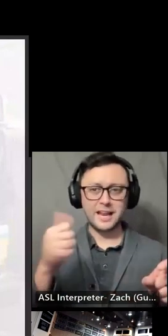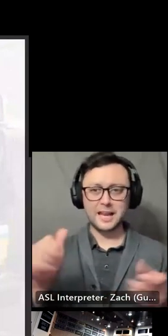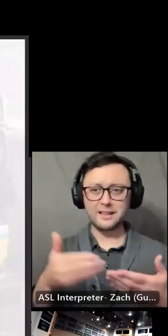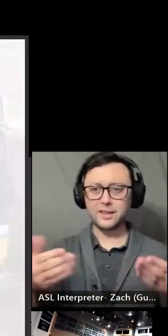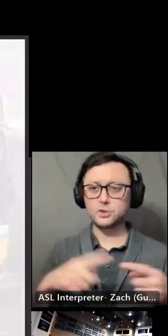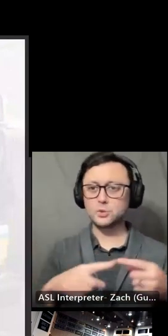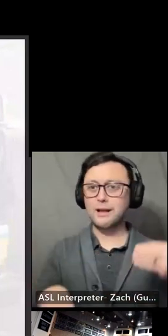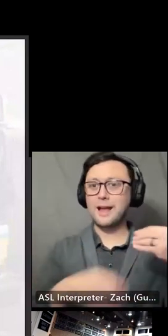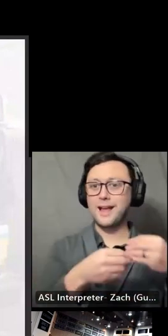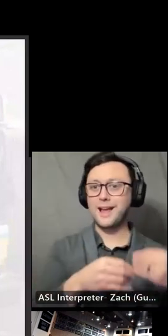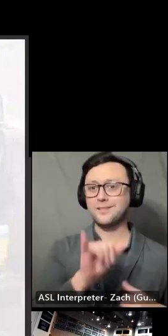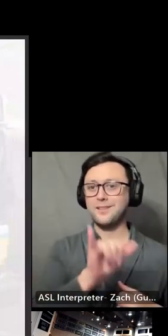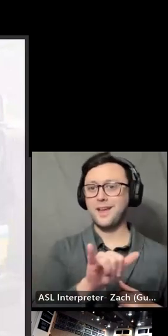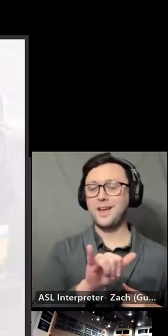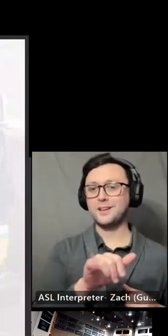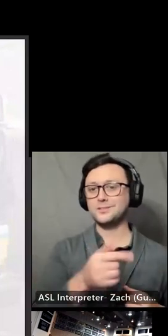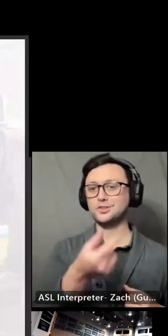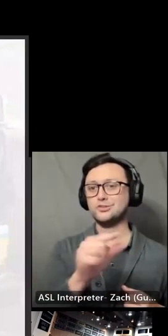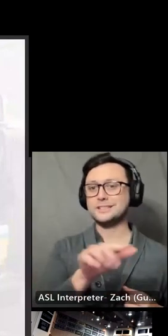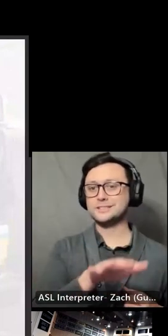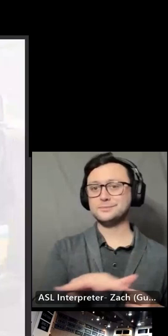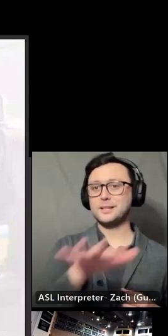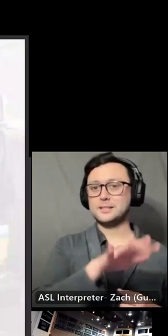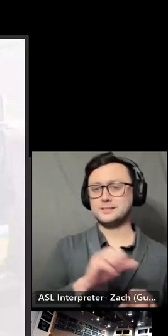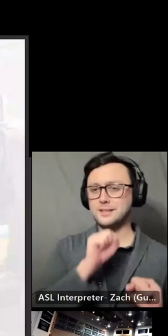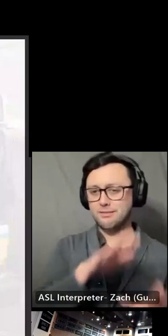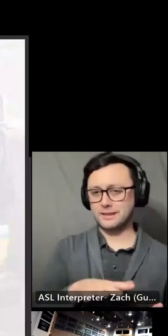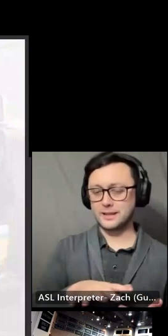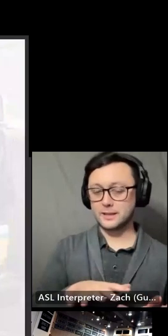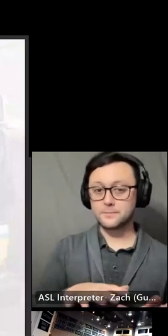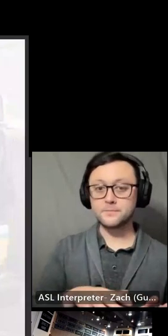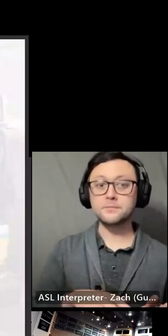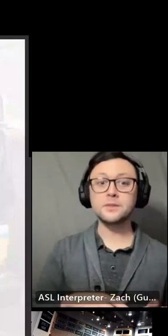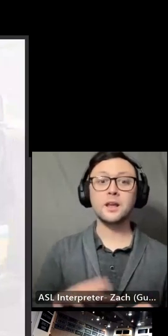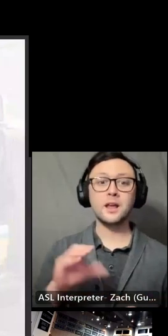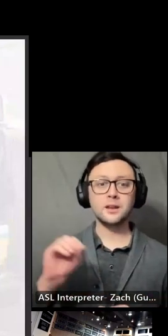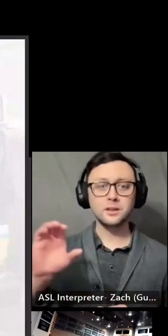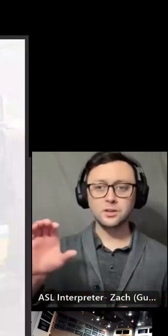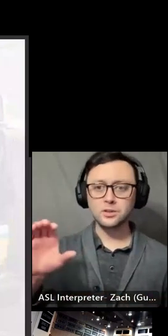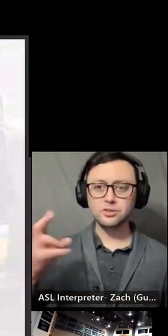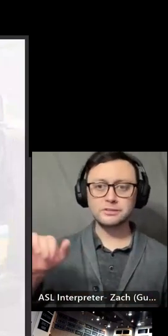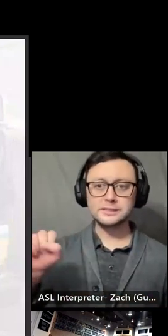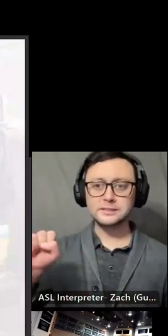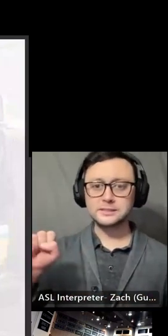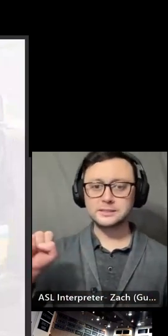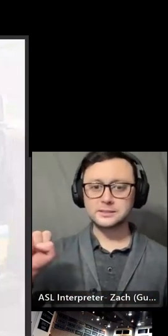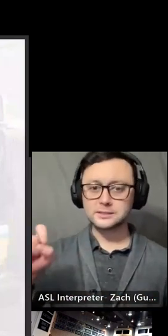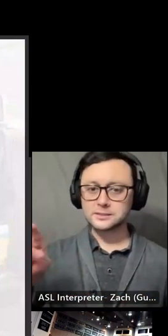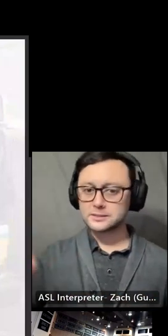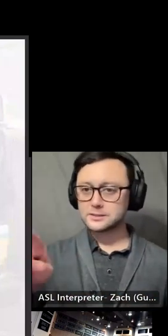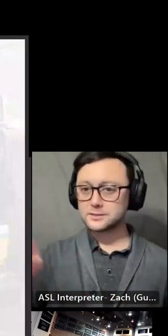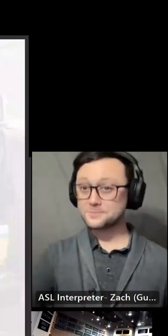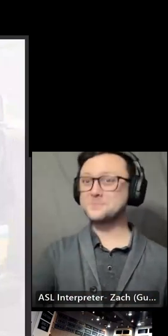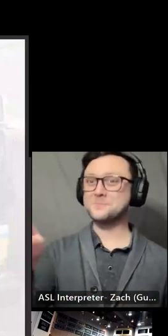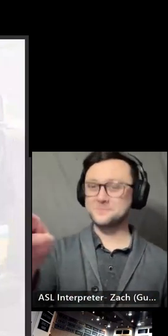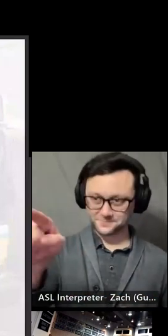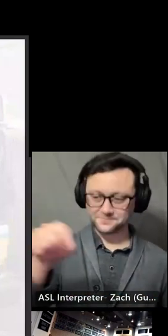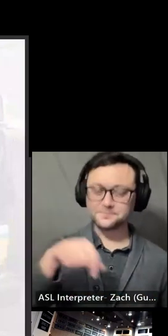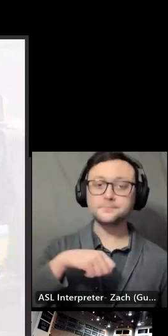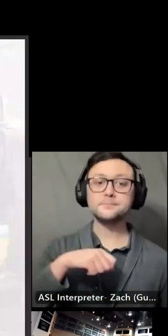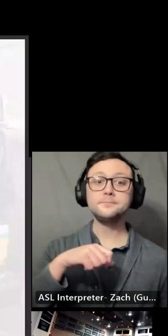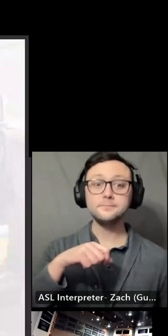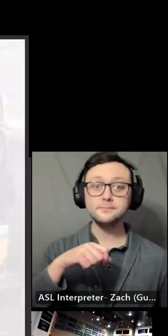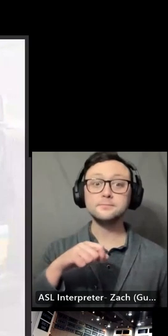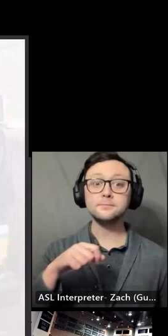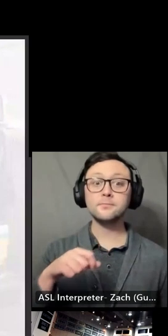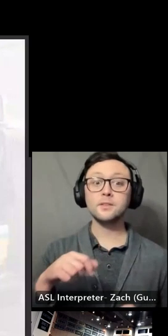the green space. And there is Chris still here? Austin, hi. There is